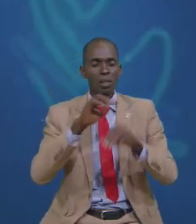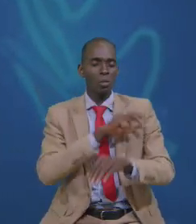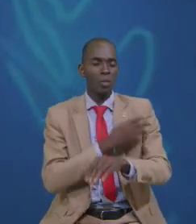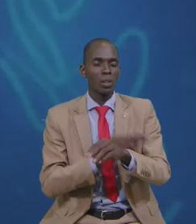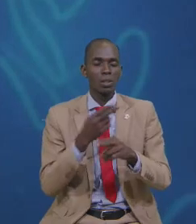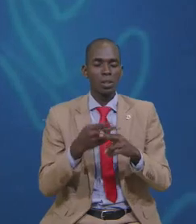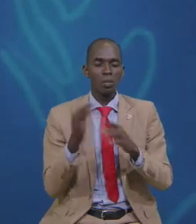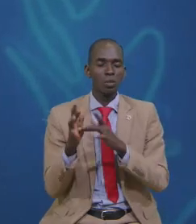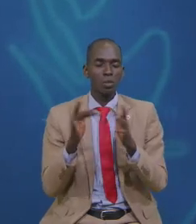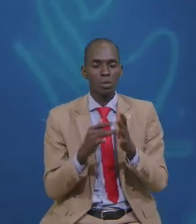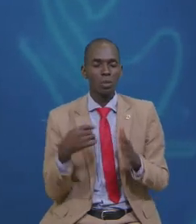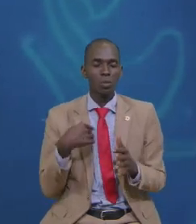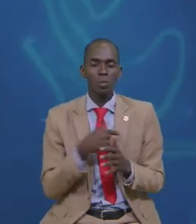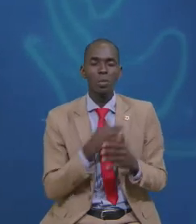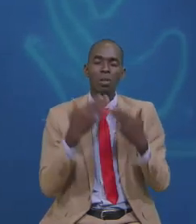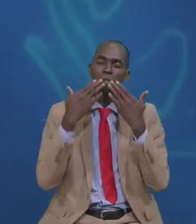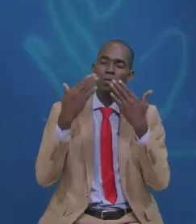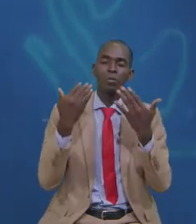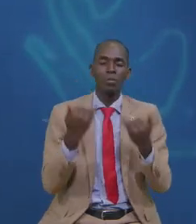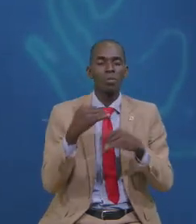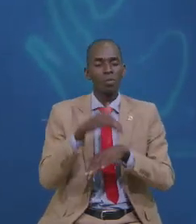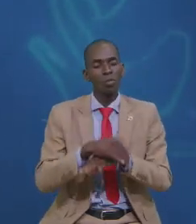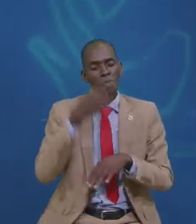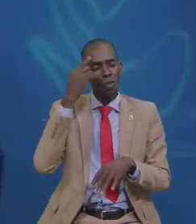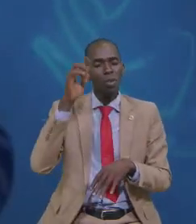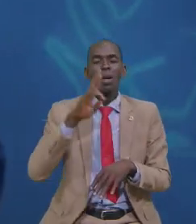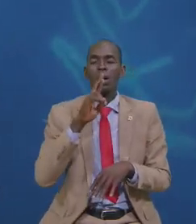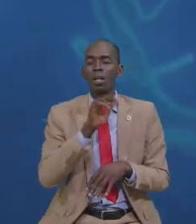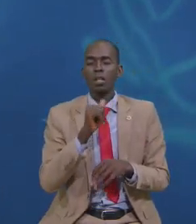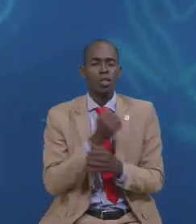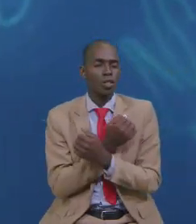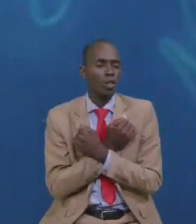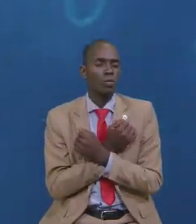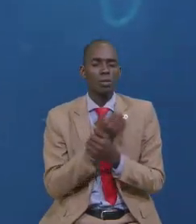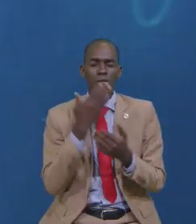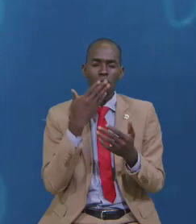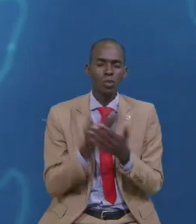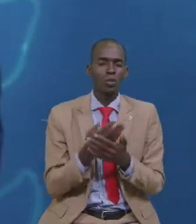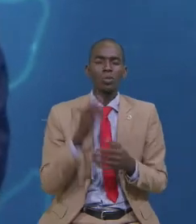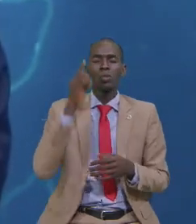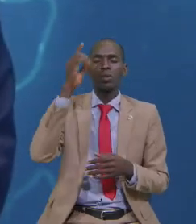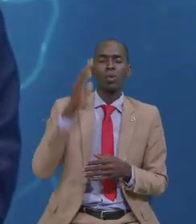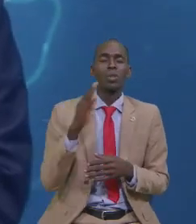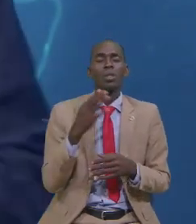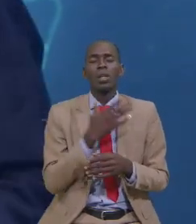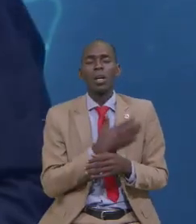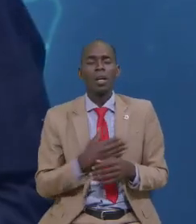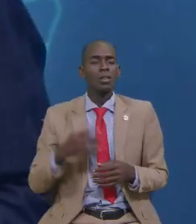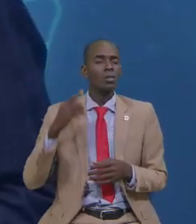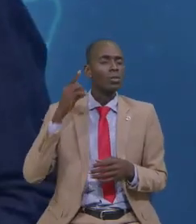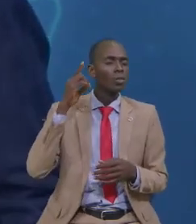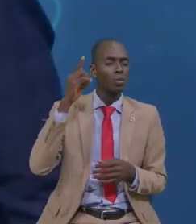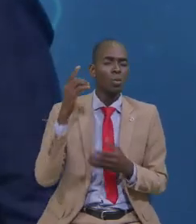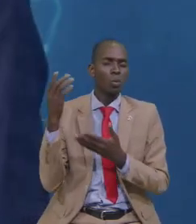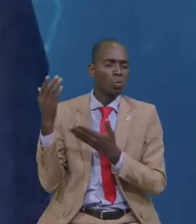you tonight because you are loving and gracious God, and you bring your forgiveness to every guilty one,